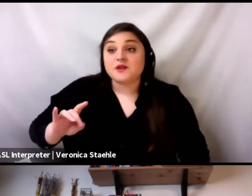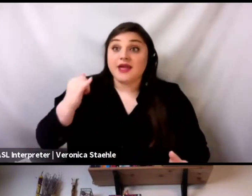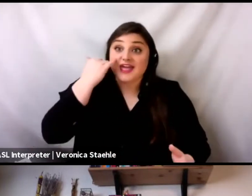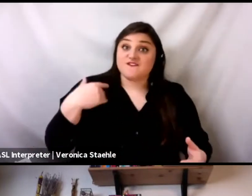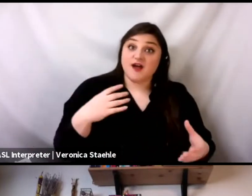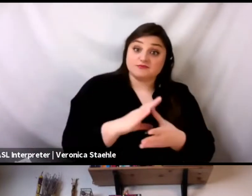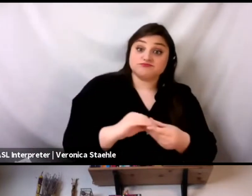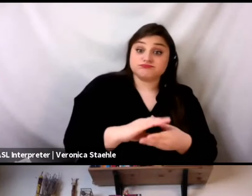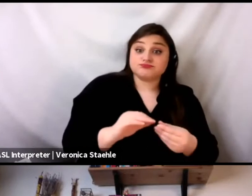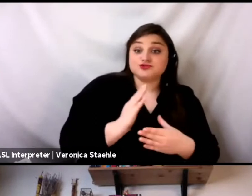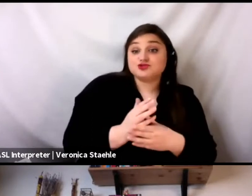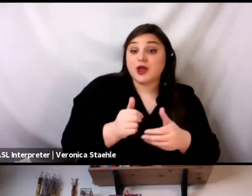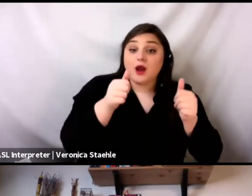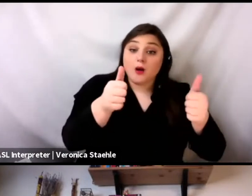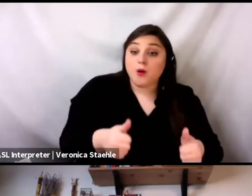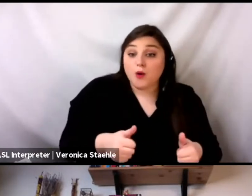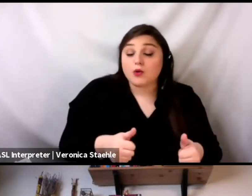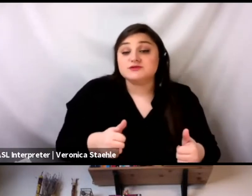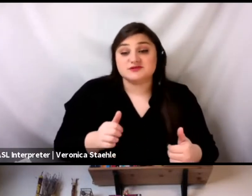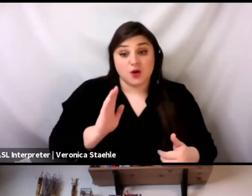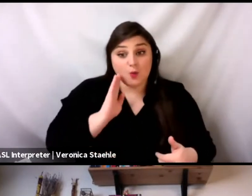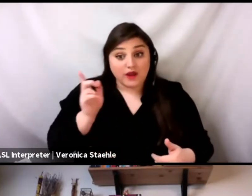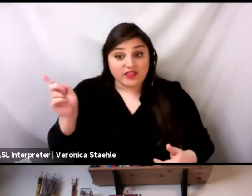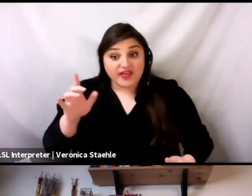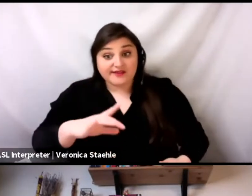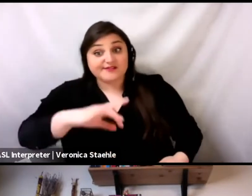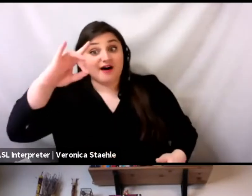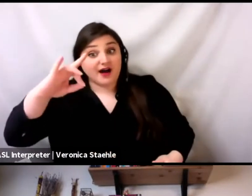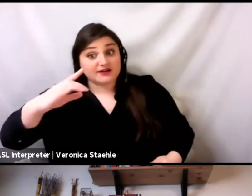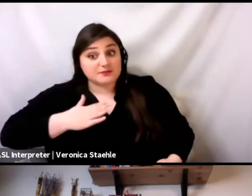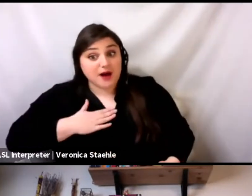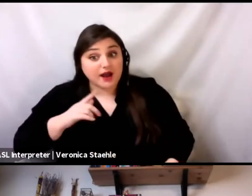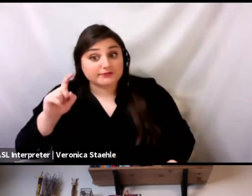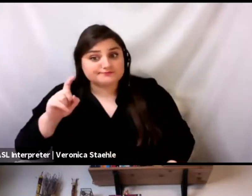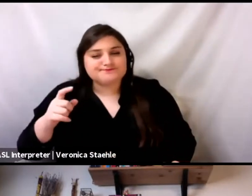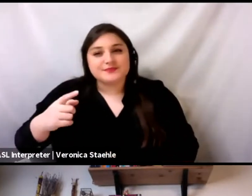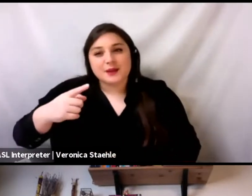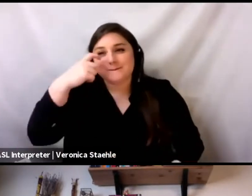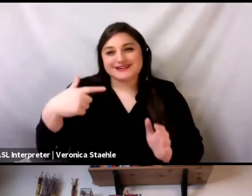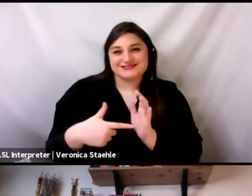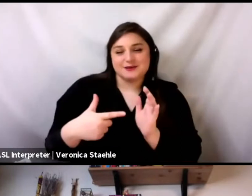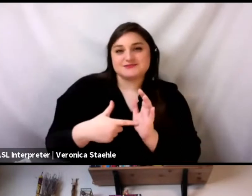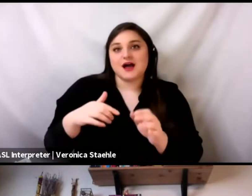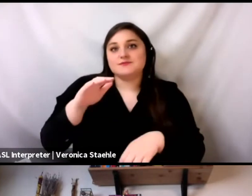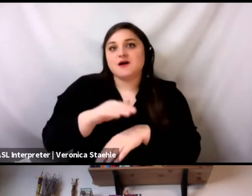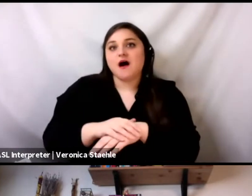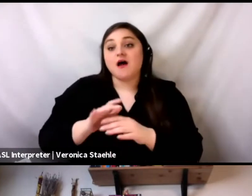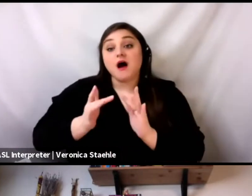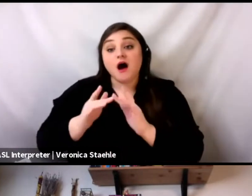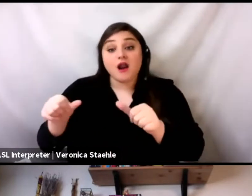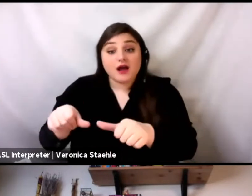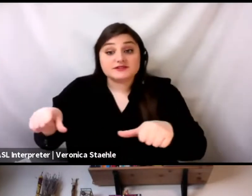Sometimes a online space that feels very public, if I'm not that discoverable and